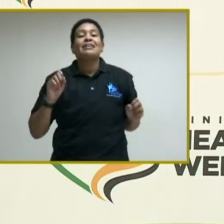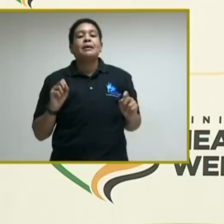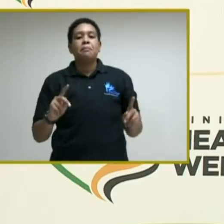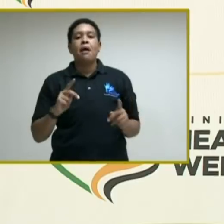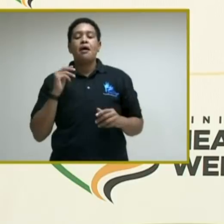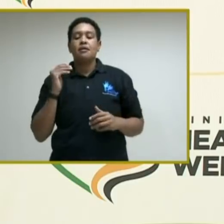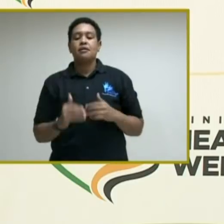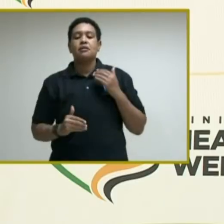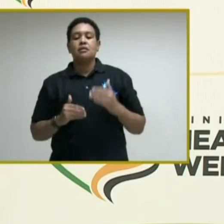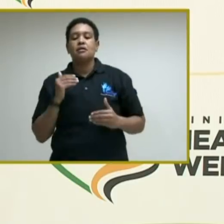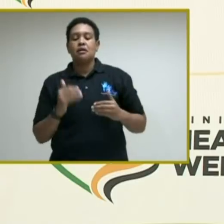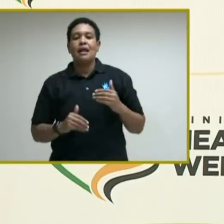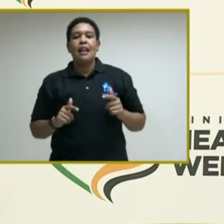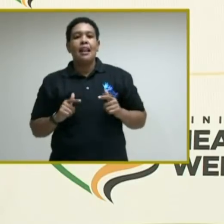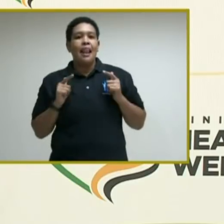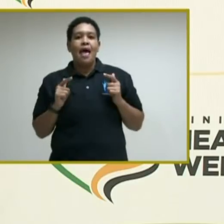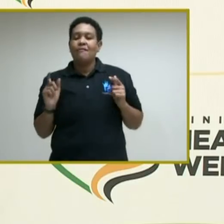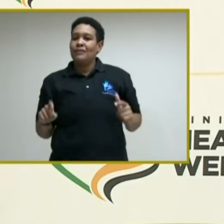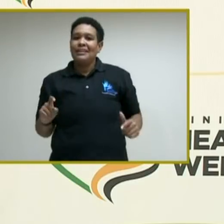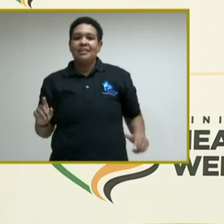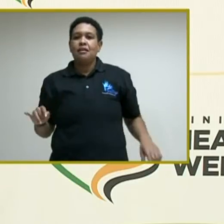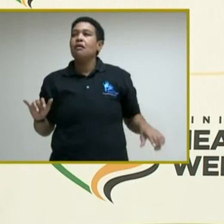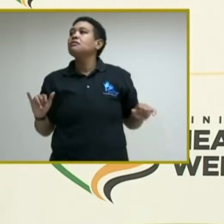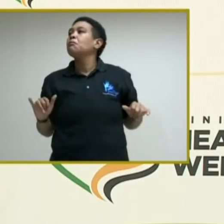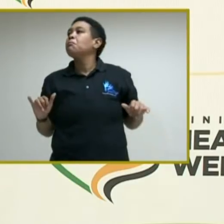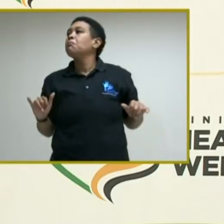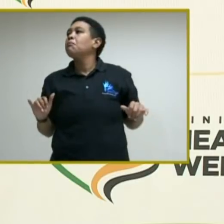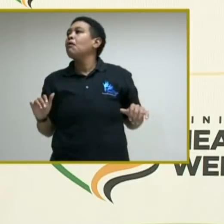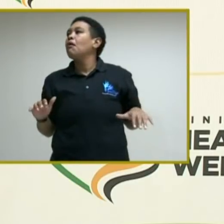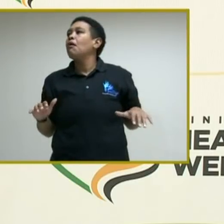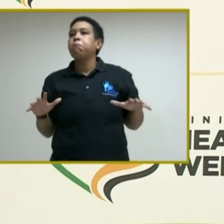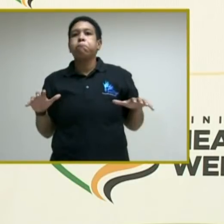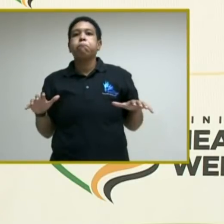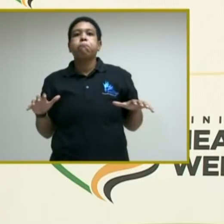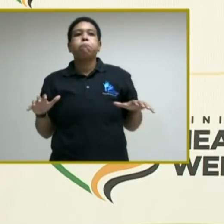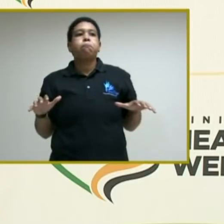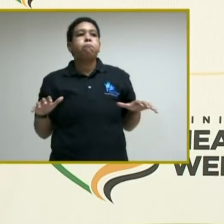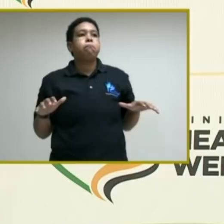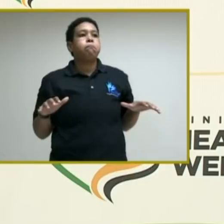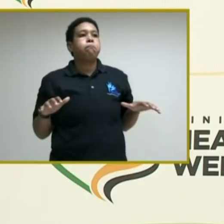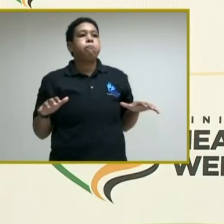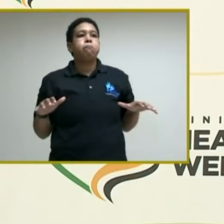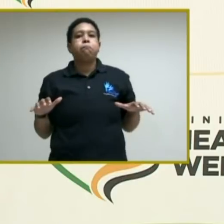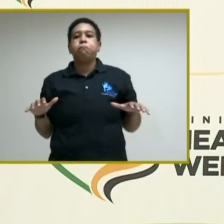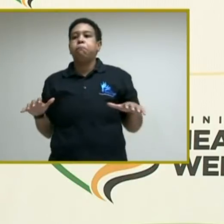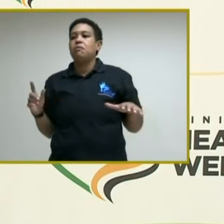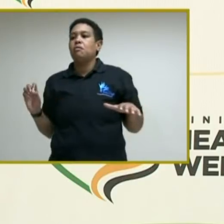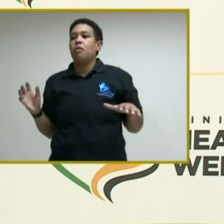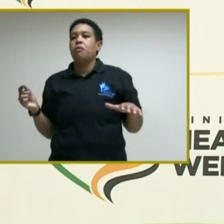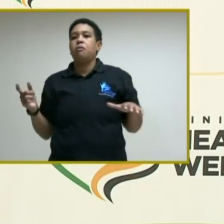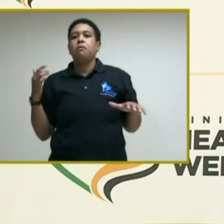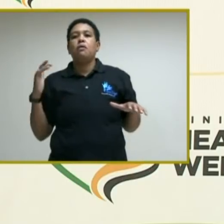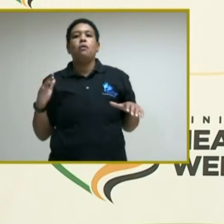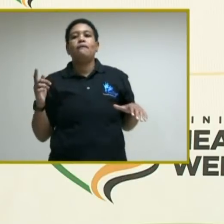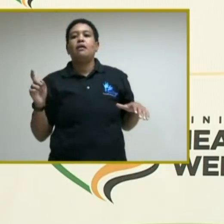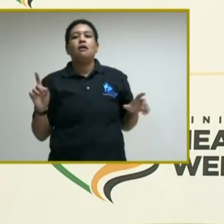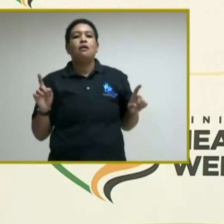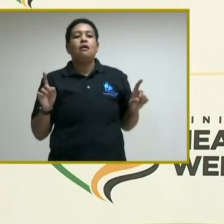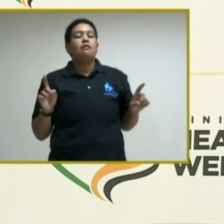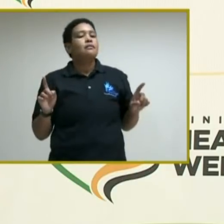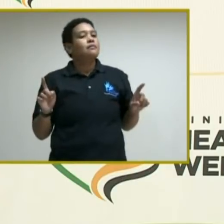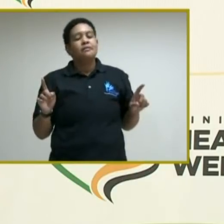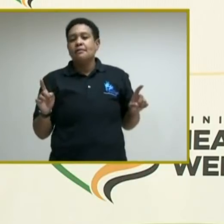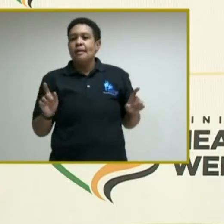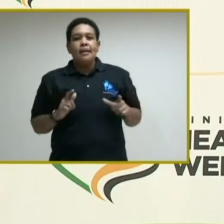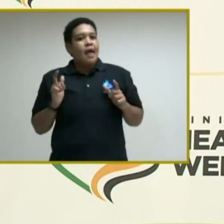of life as we know it, as we need it, from various perspectives, including our own mental